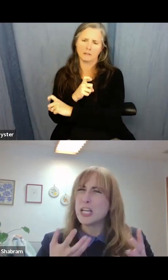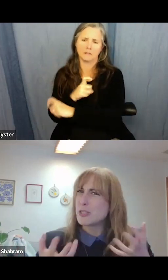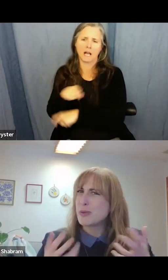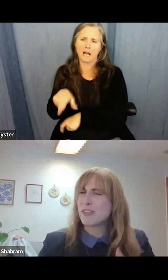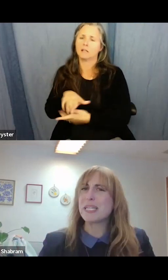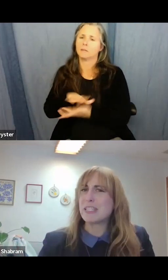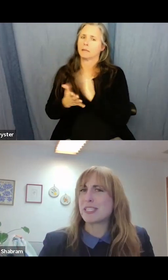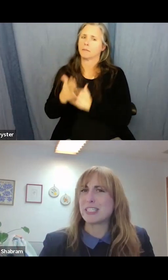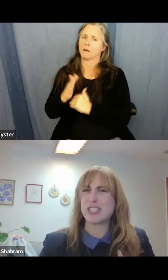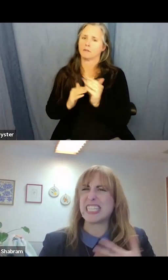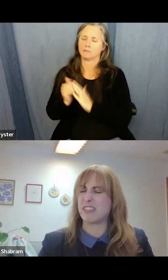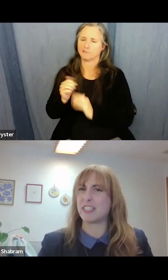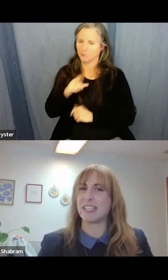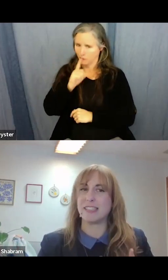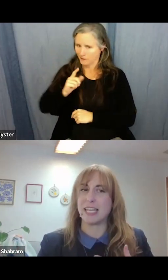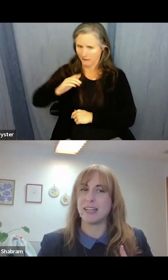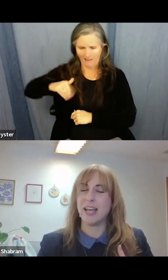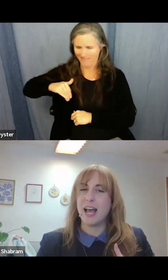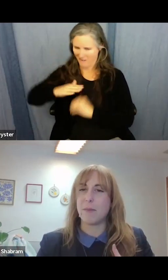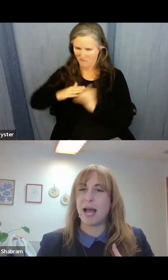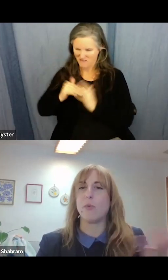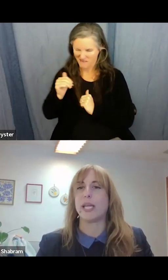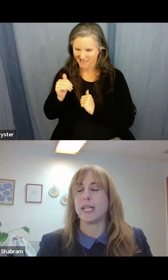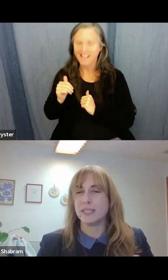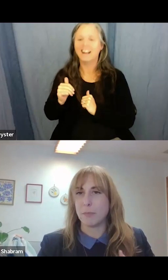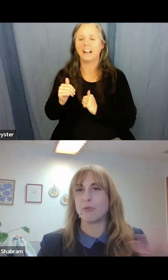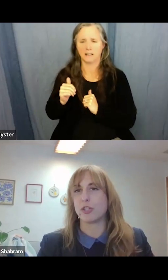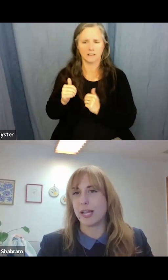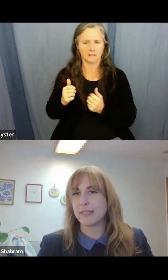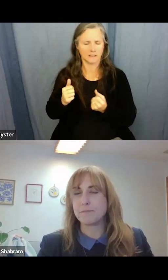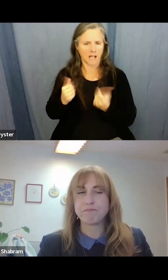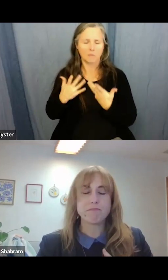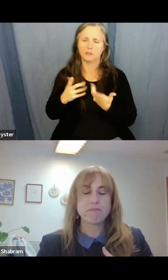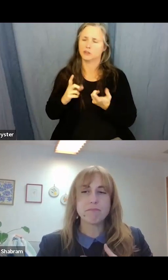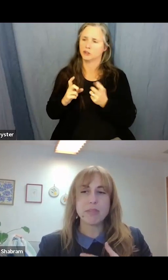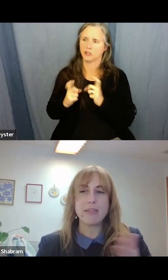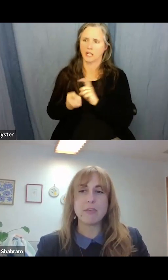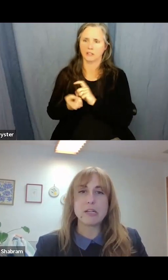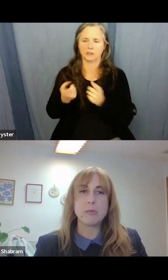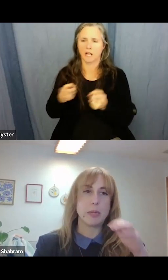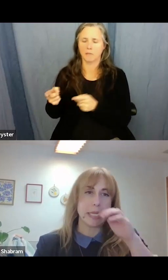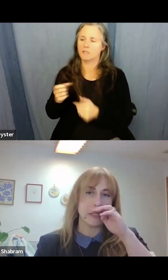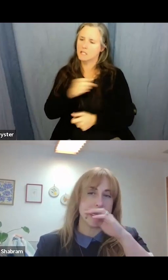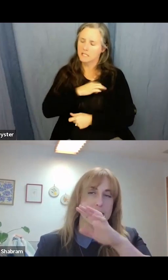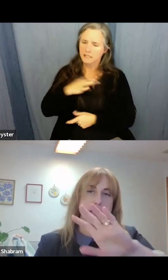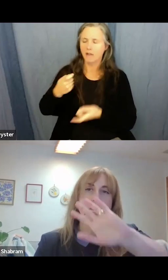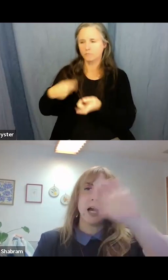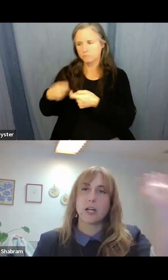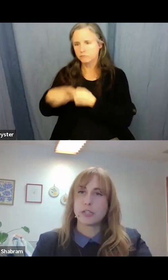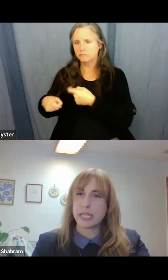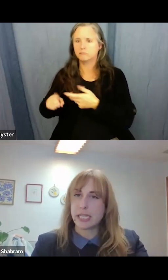that. So those have been interesting, just like differences in how we approach things. And then the final big one here